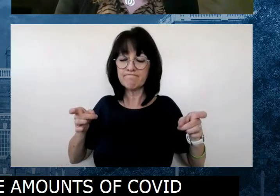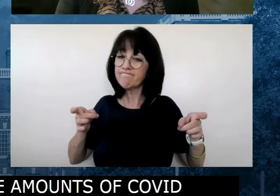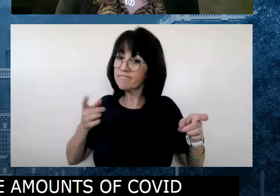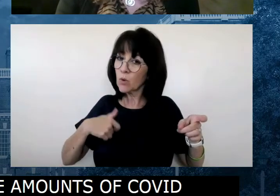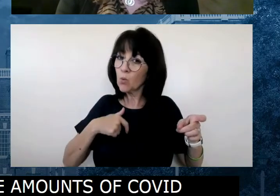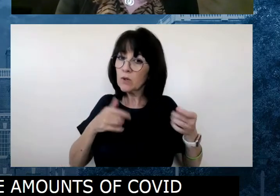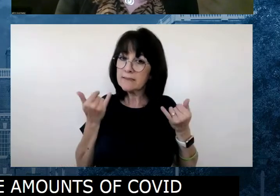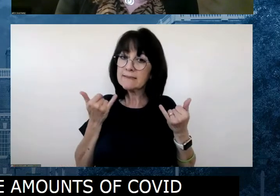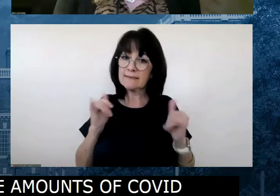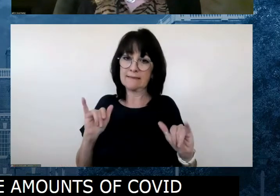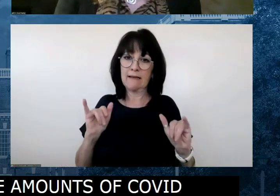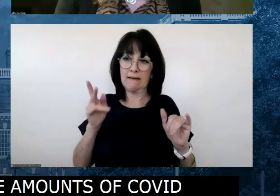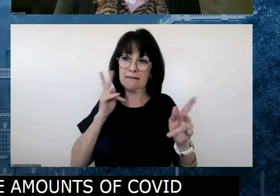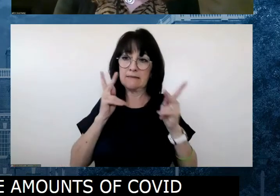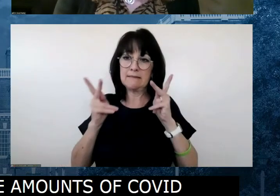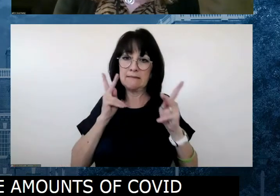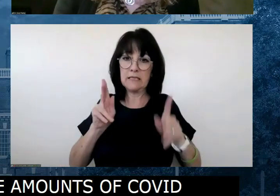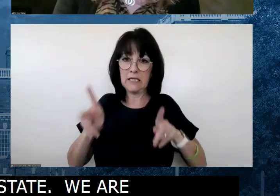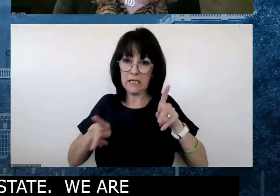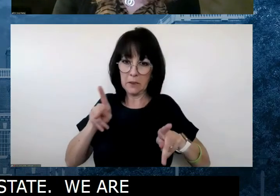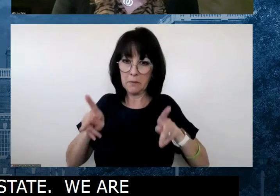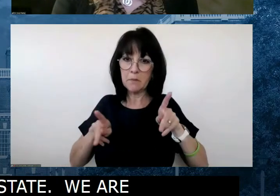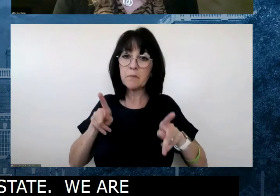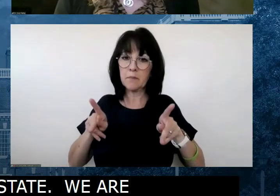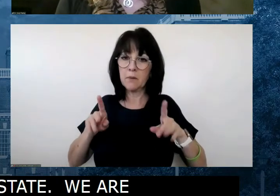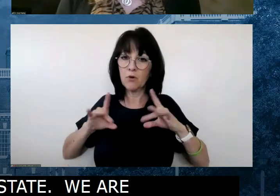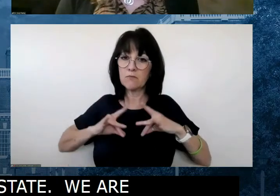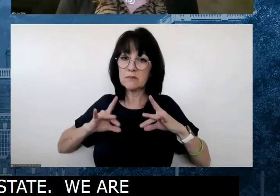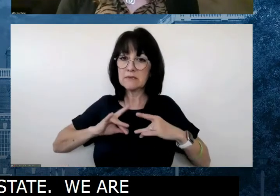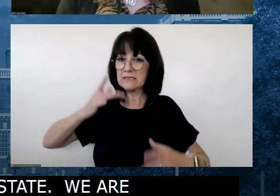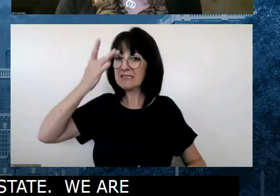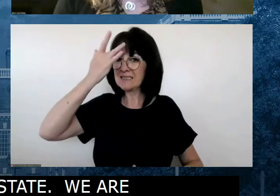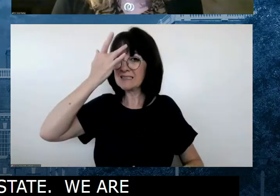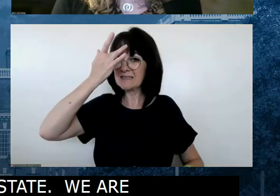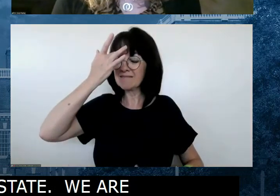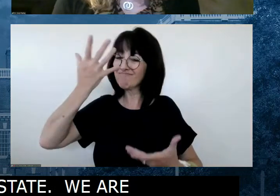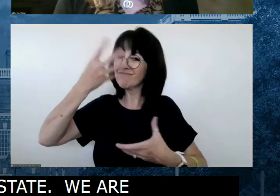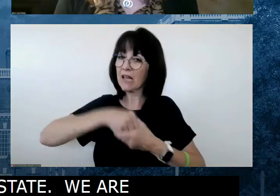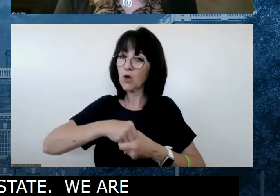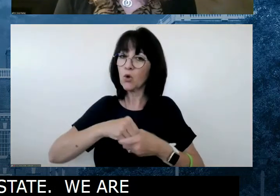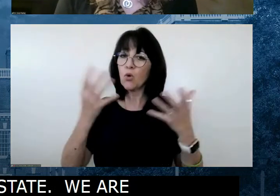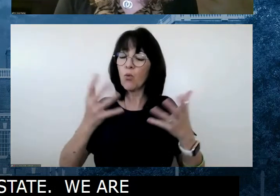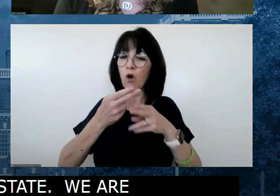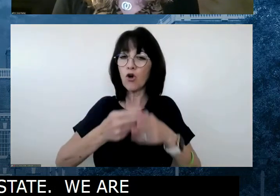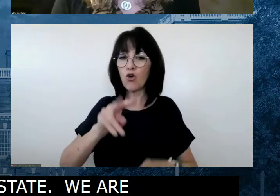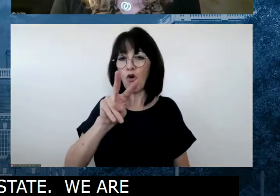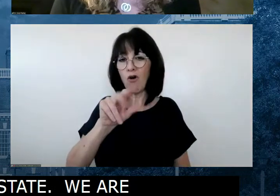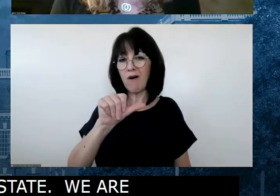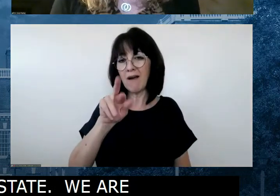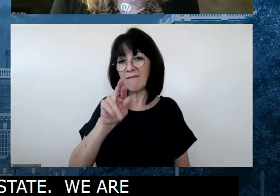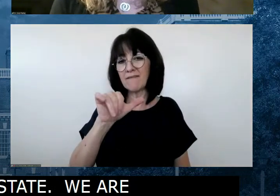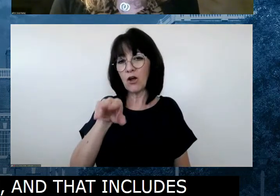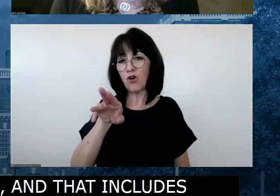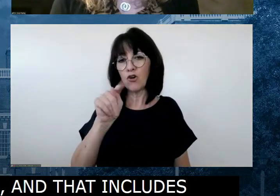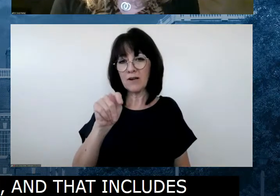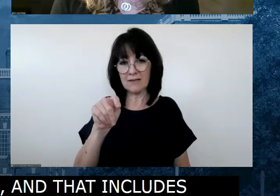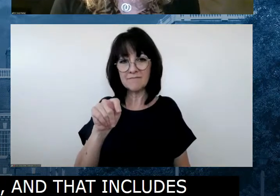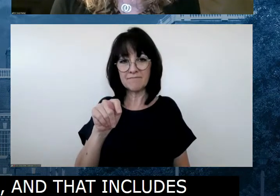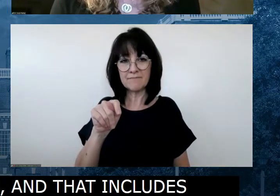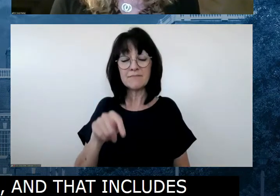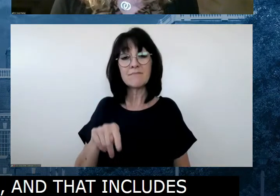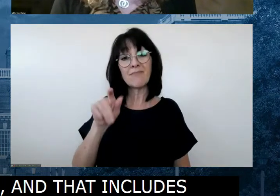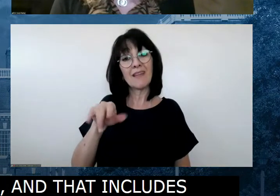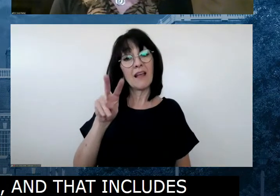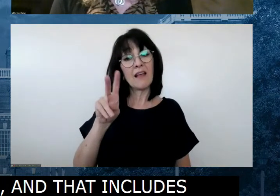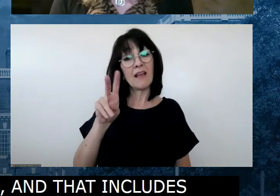though, and that includes variants. So every week we've been talking about the variants that we are